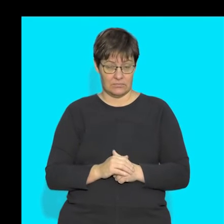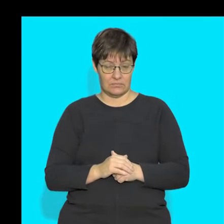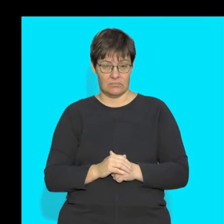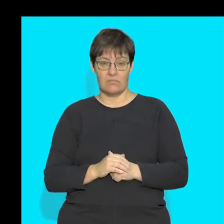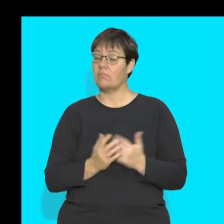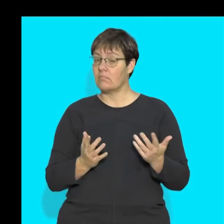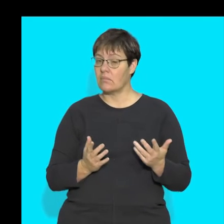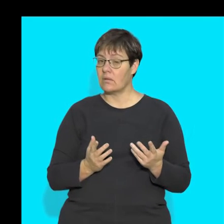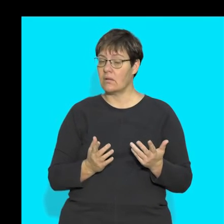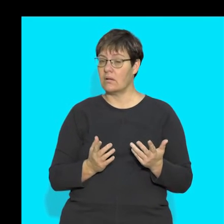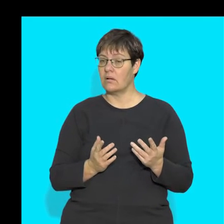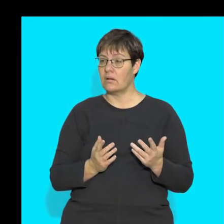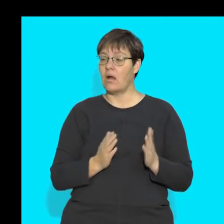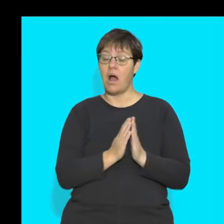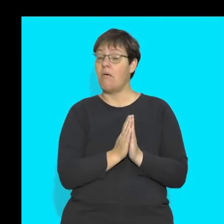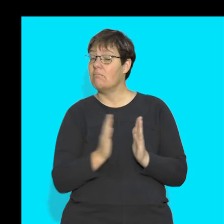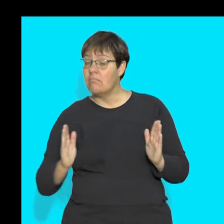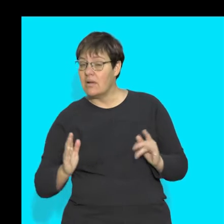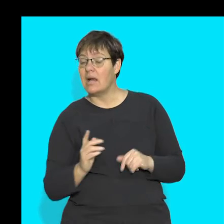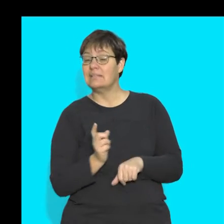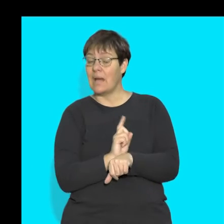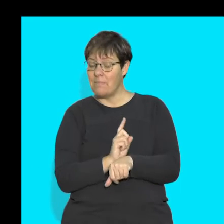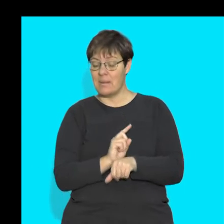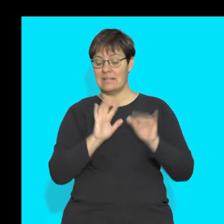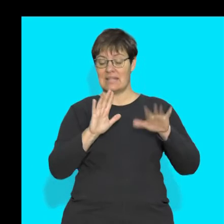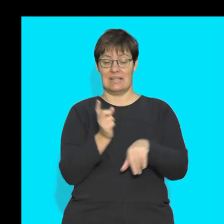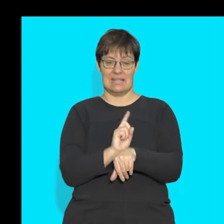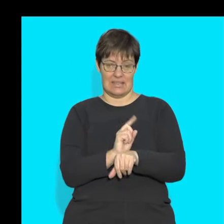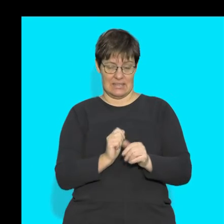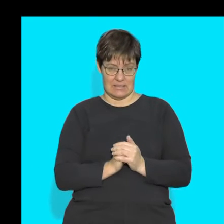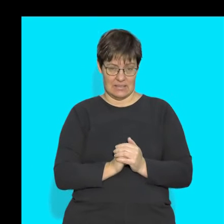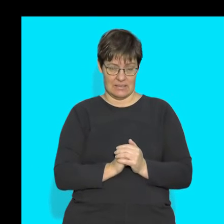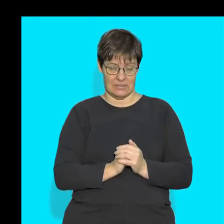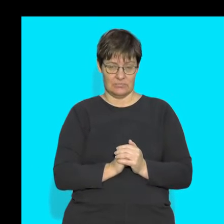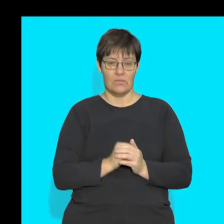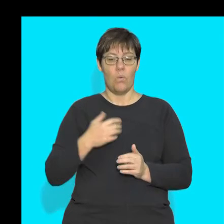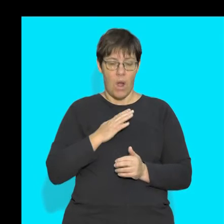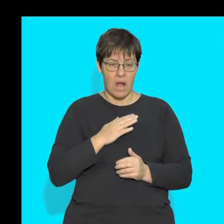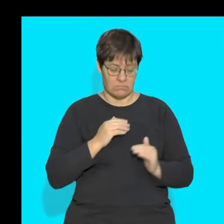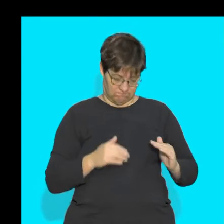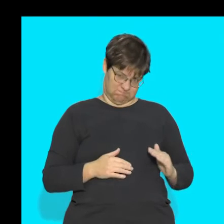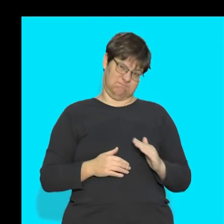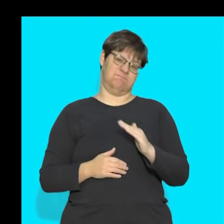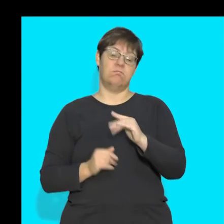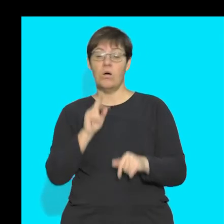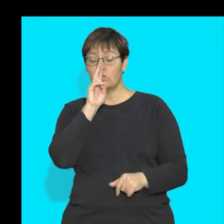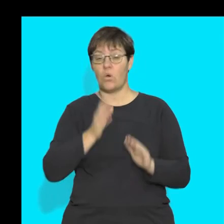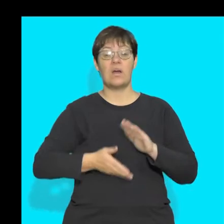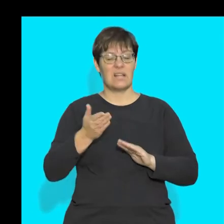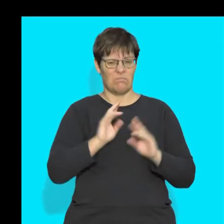in 10 seconds. They want the car's acceleration, and we have looked at